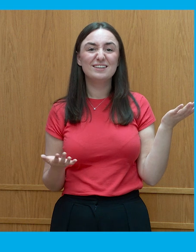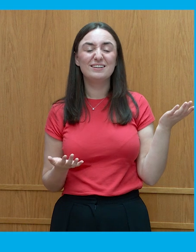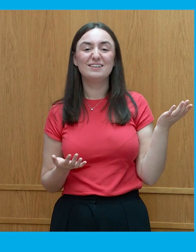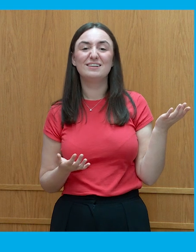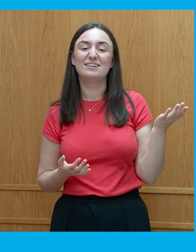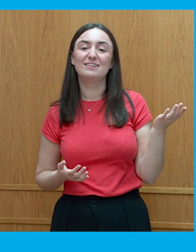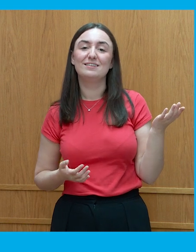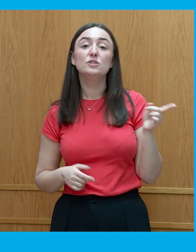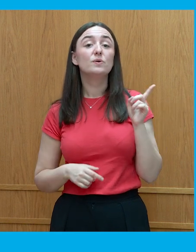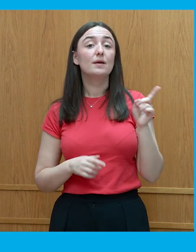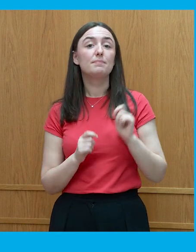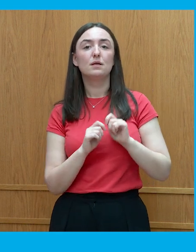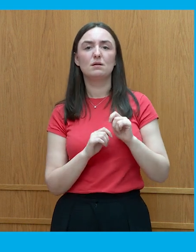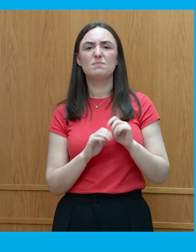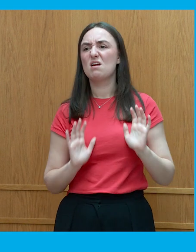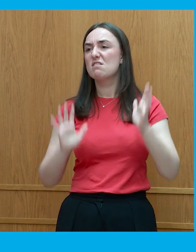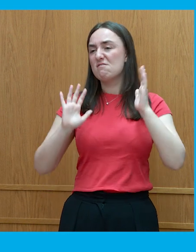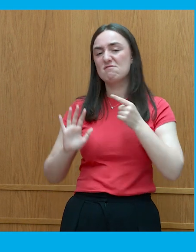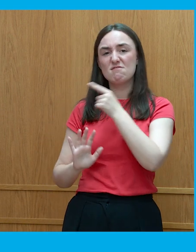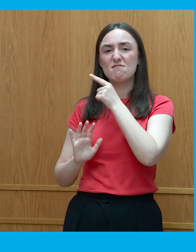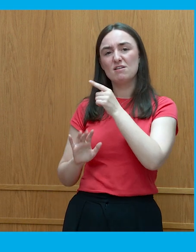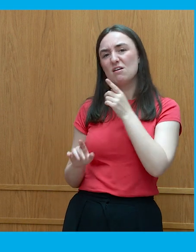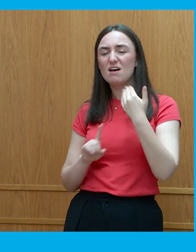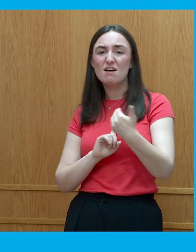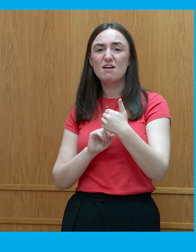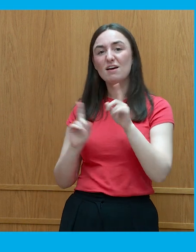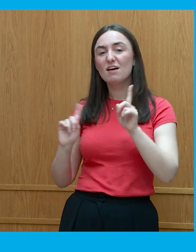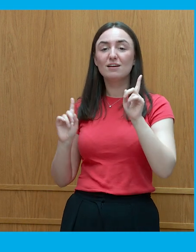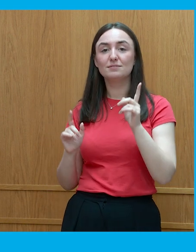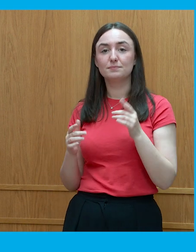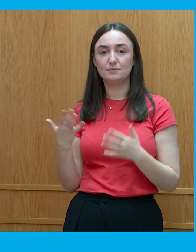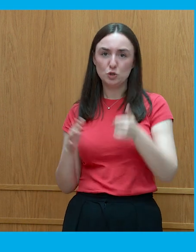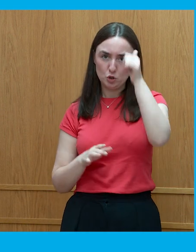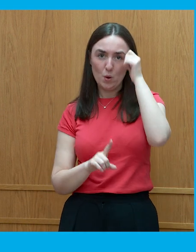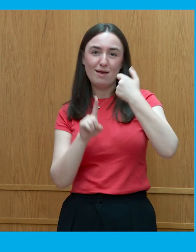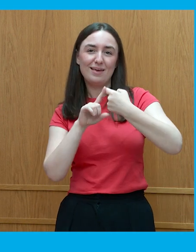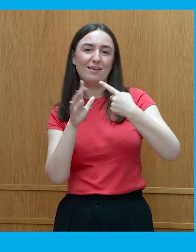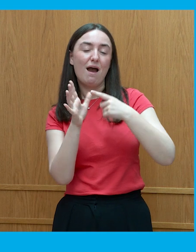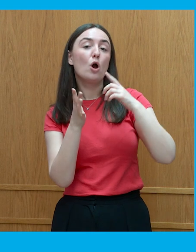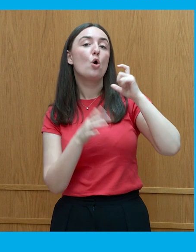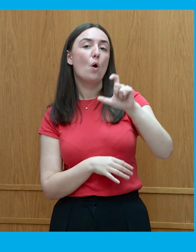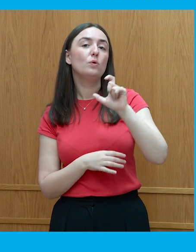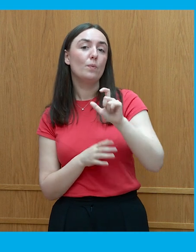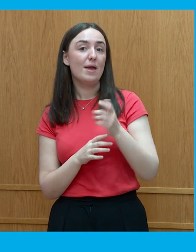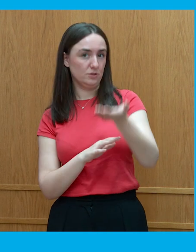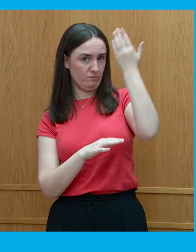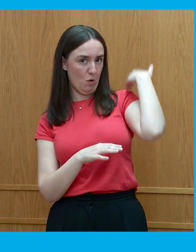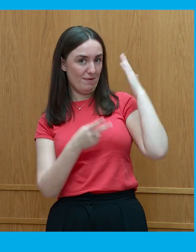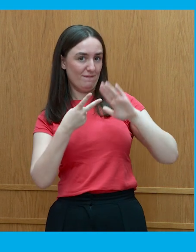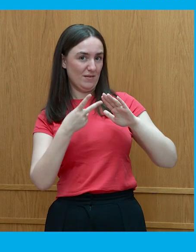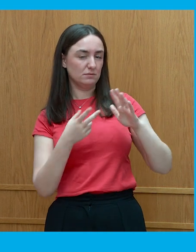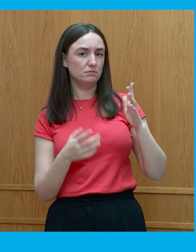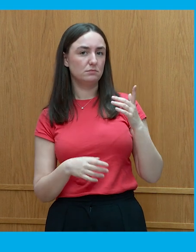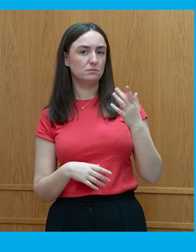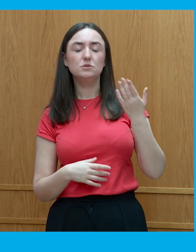Him making a big issue out of it. I mean, even like people like Kellyanne Conway, his former press secretary, has said, you know, less of the personal insults, more on